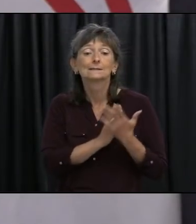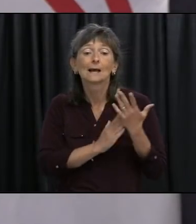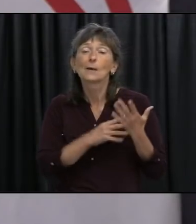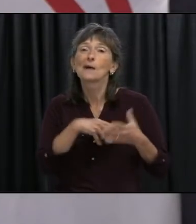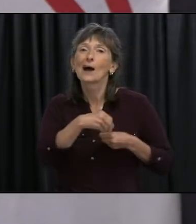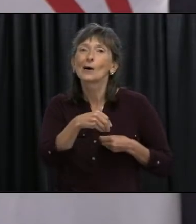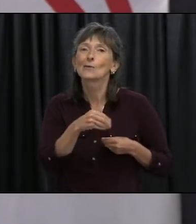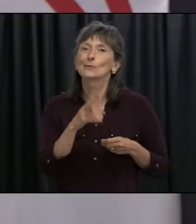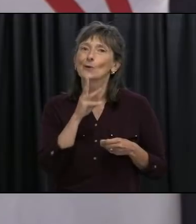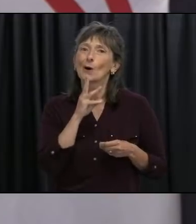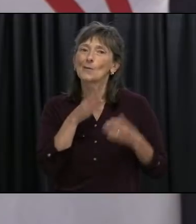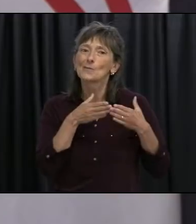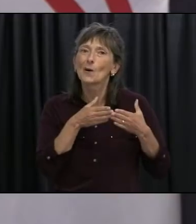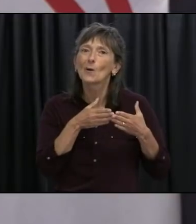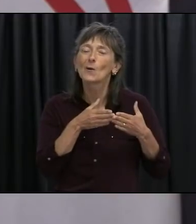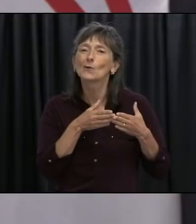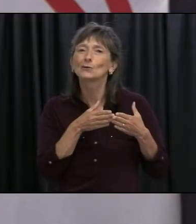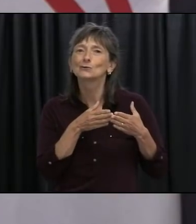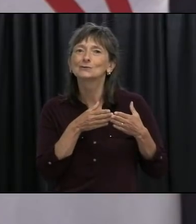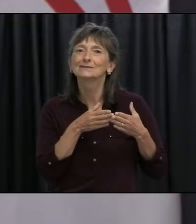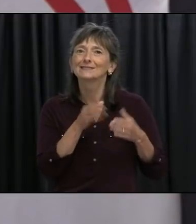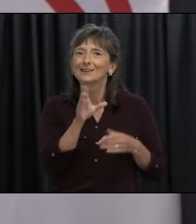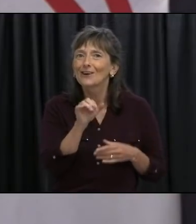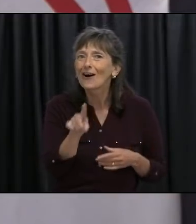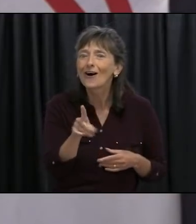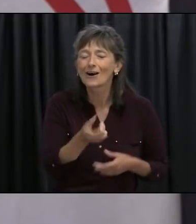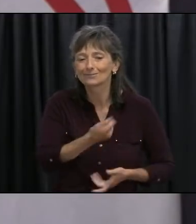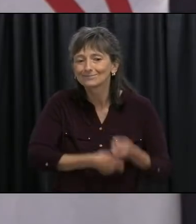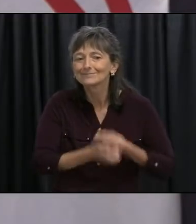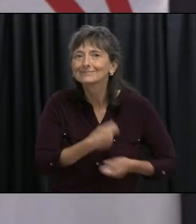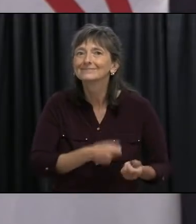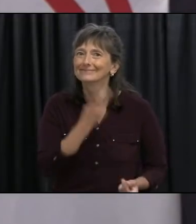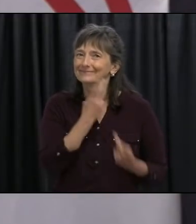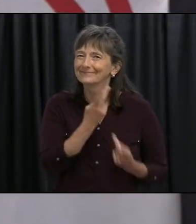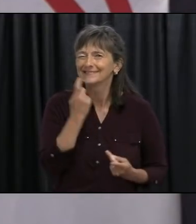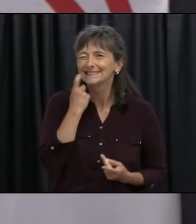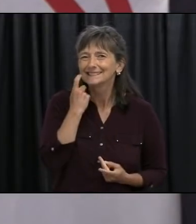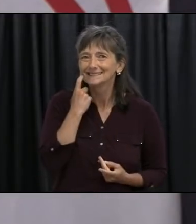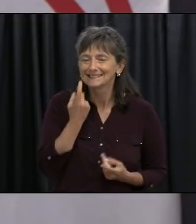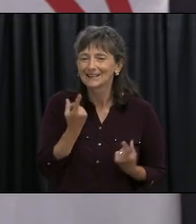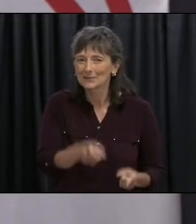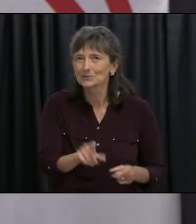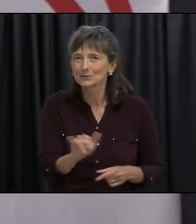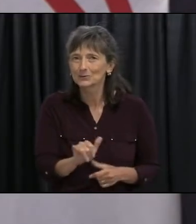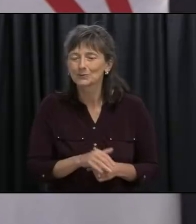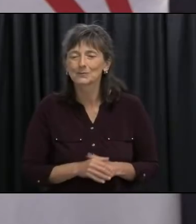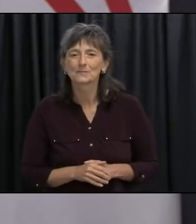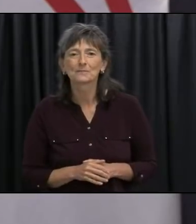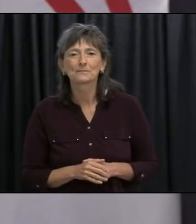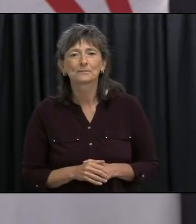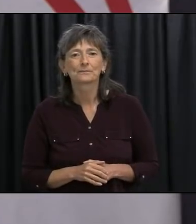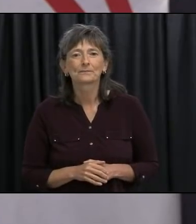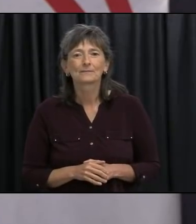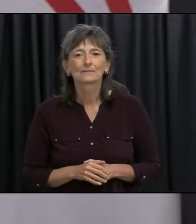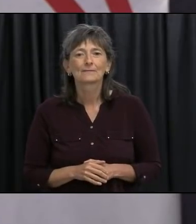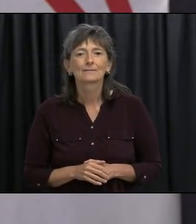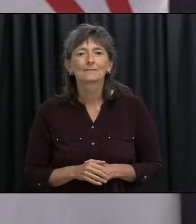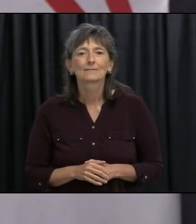the water and take part in the food fishery. We've seen quite a bit of that in recent days. But we must